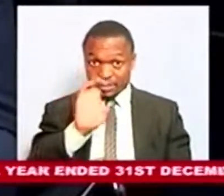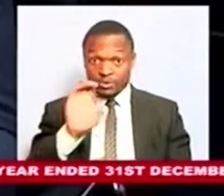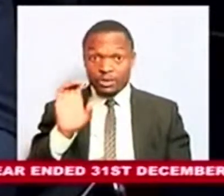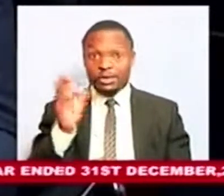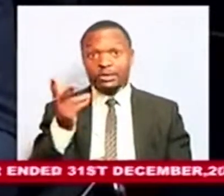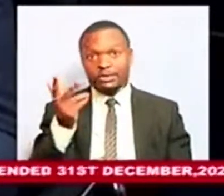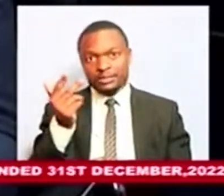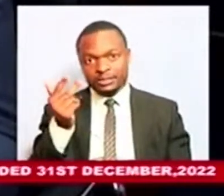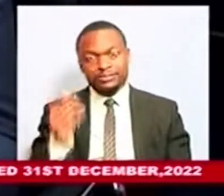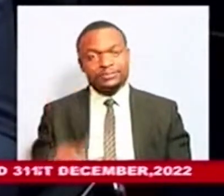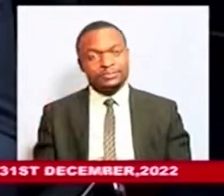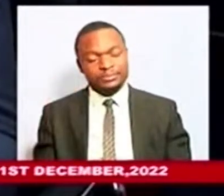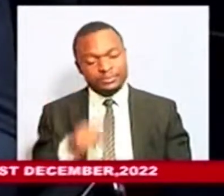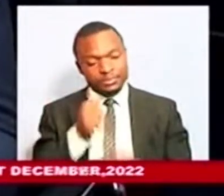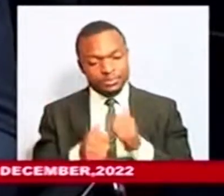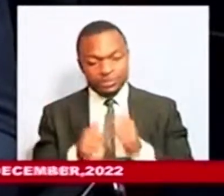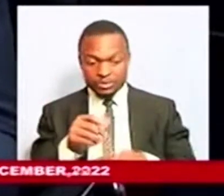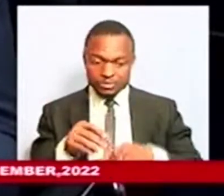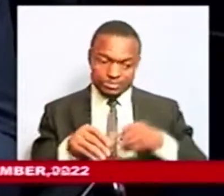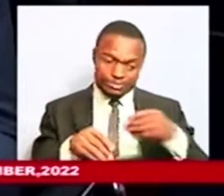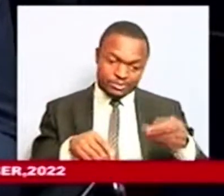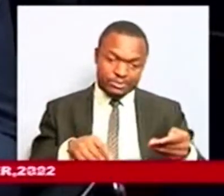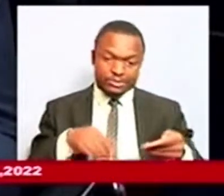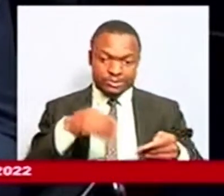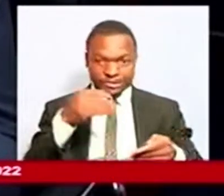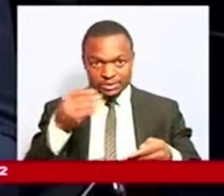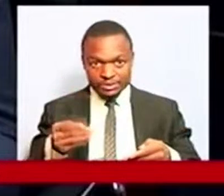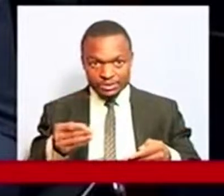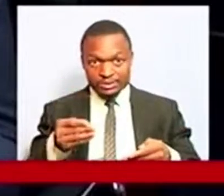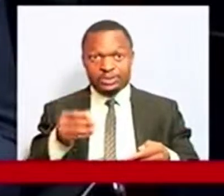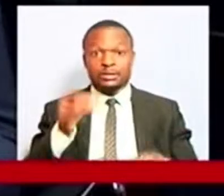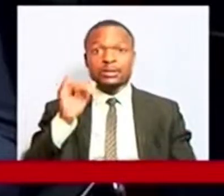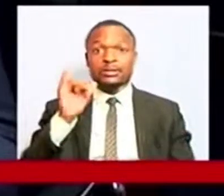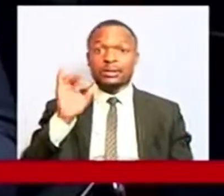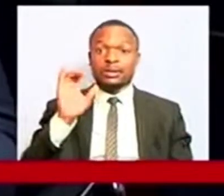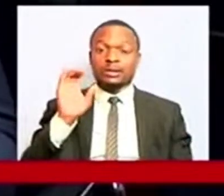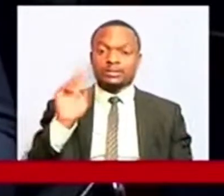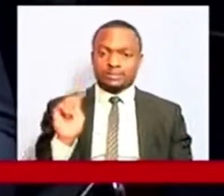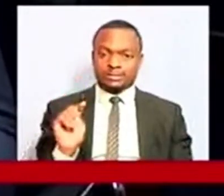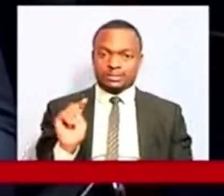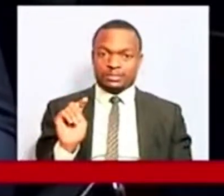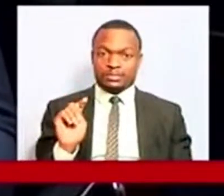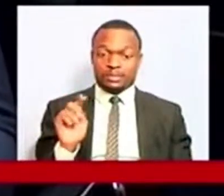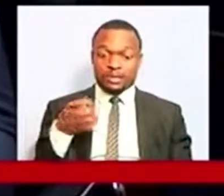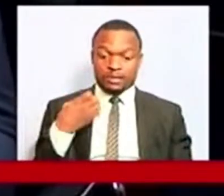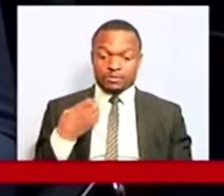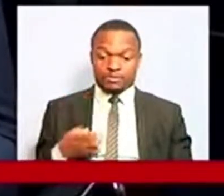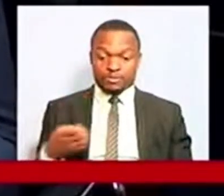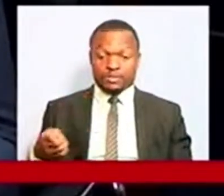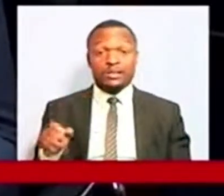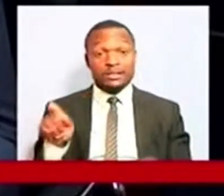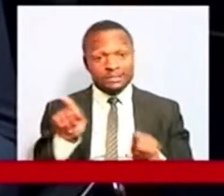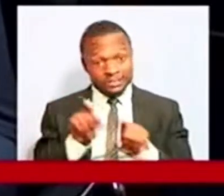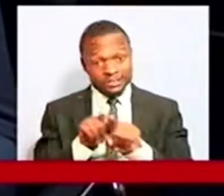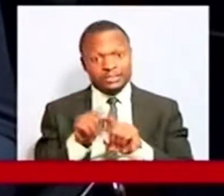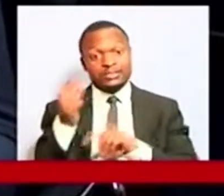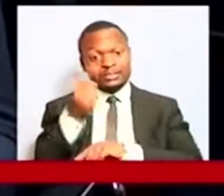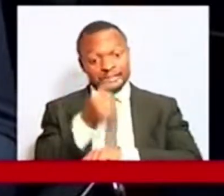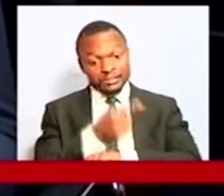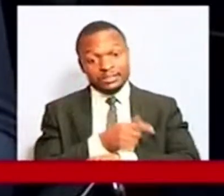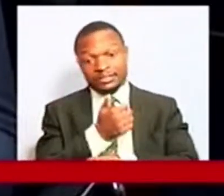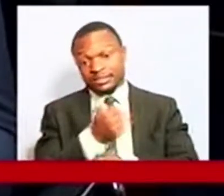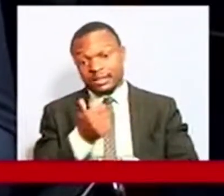113 which was spent on the IT equipment. And then on the same day, again,